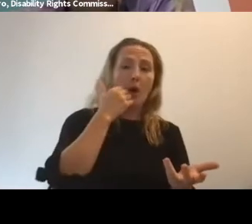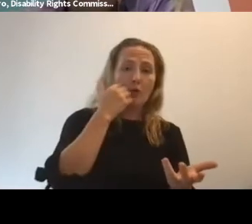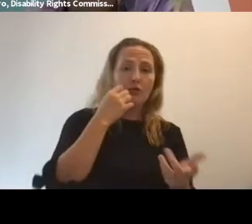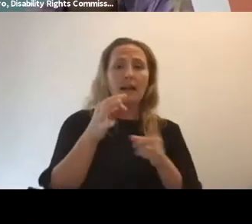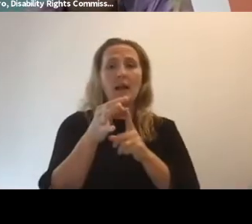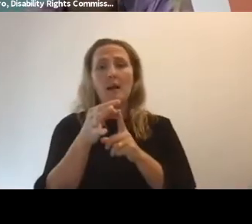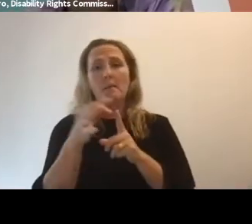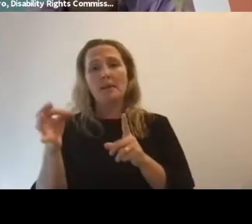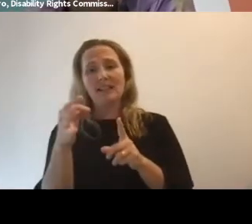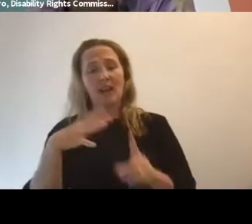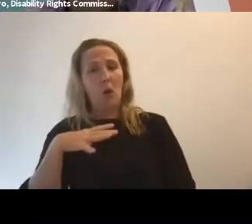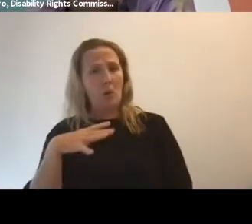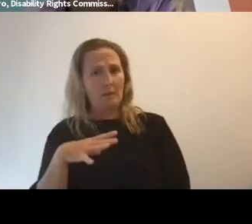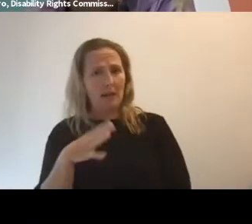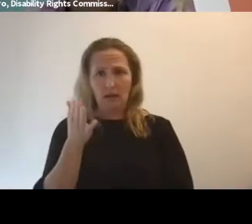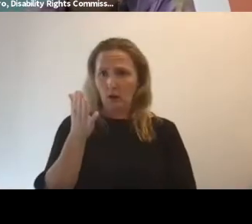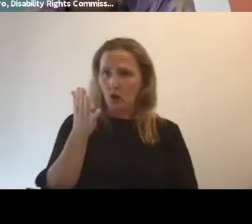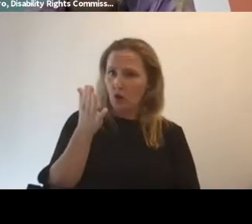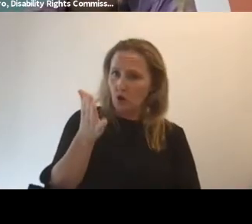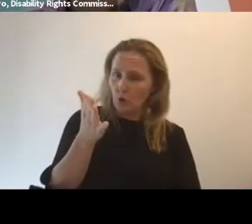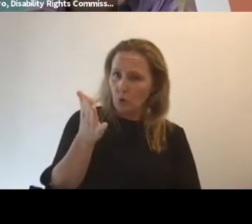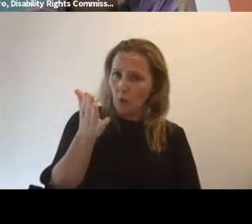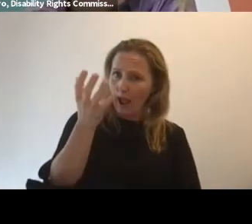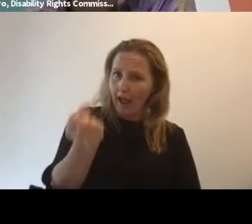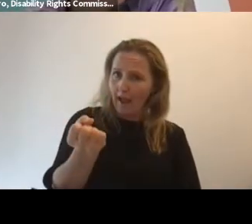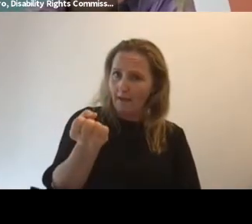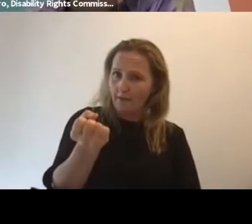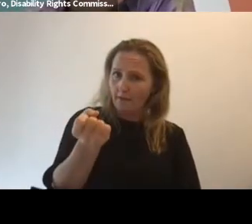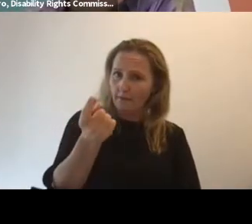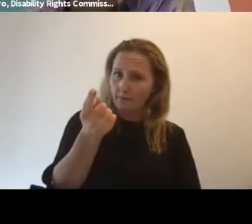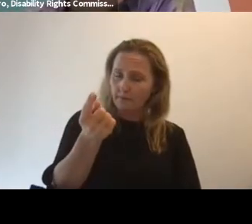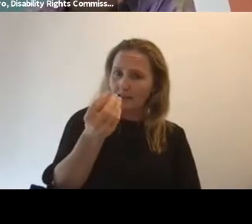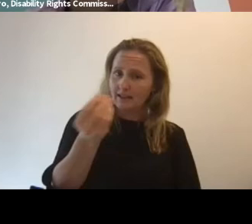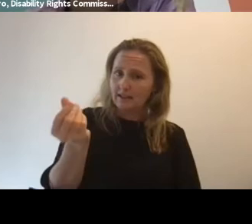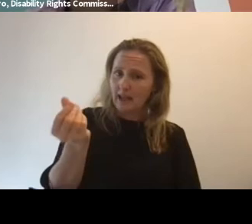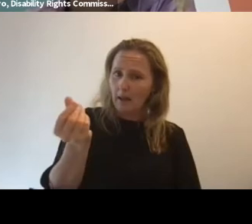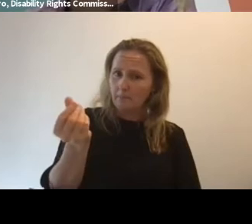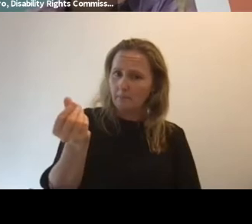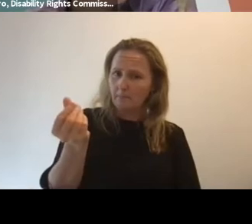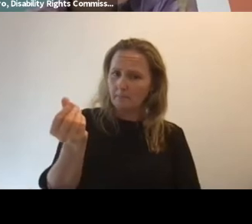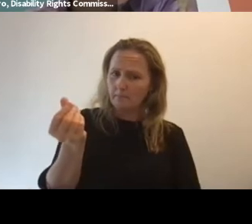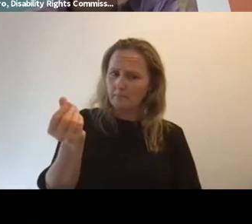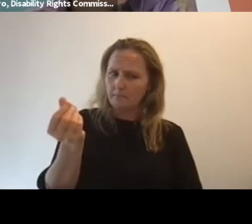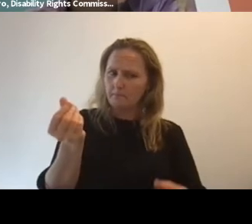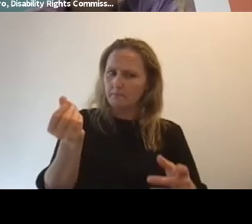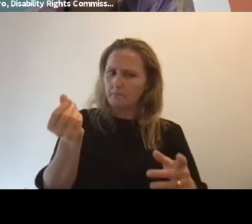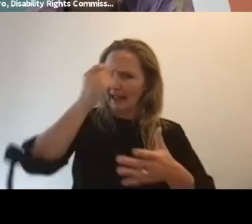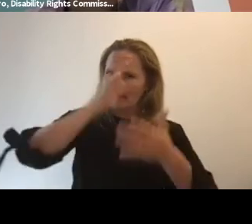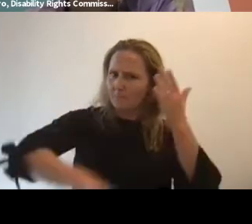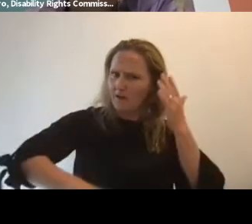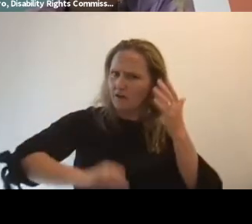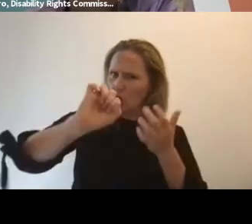women, you've had some very intense experiences with your partners